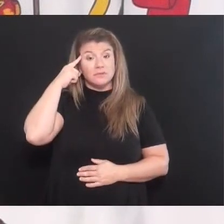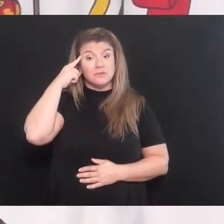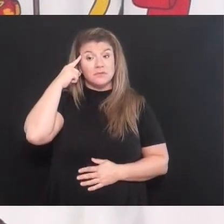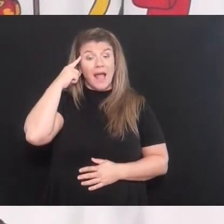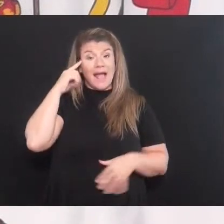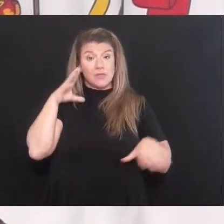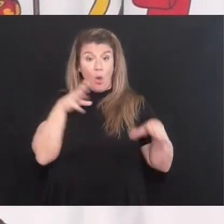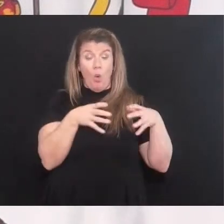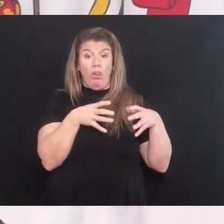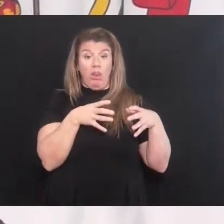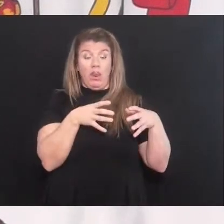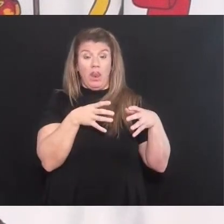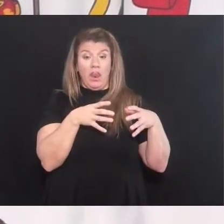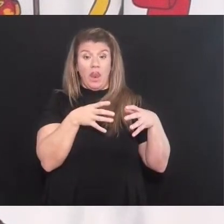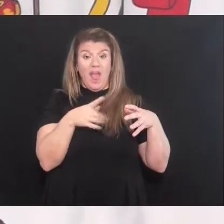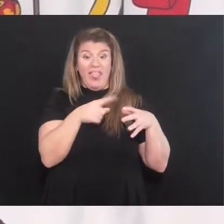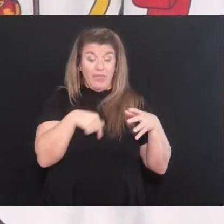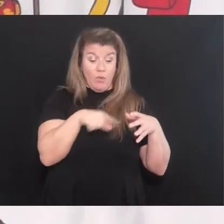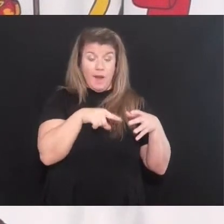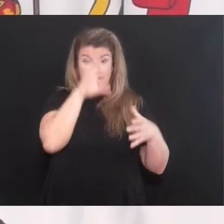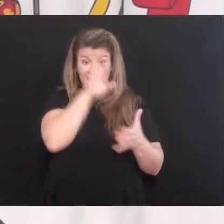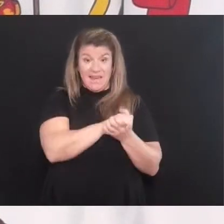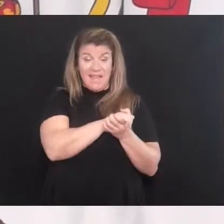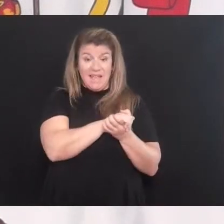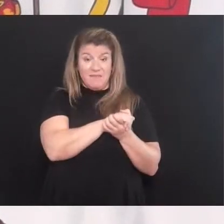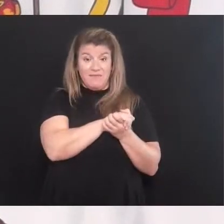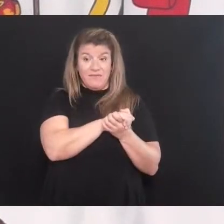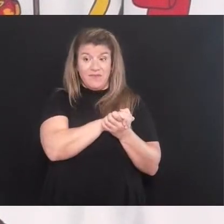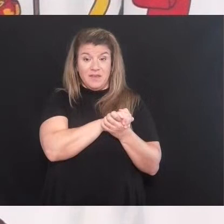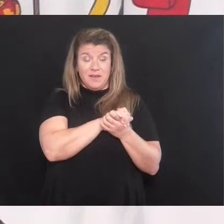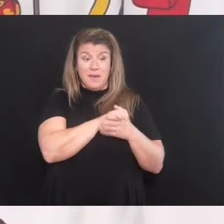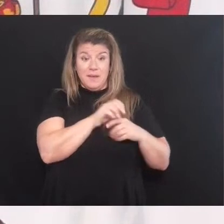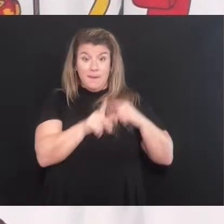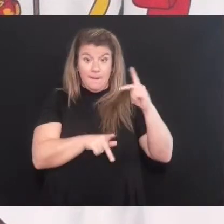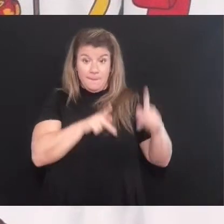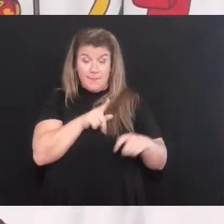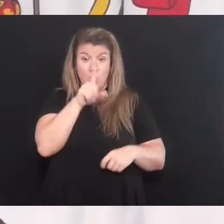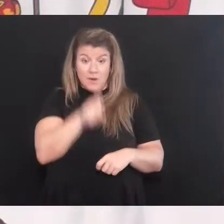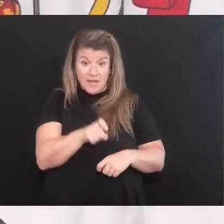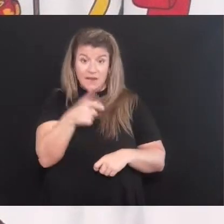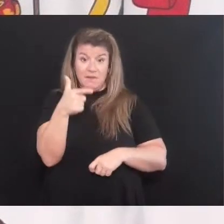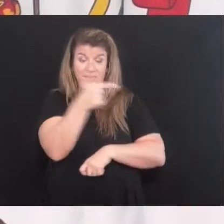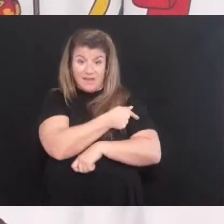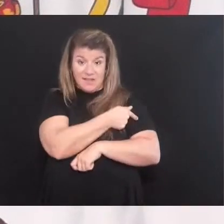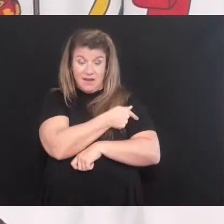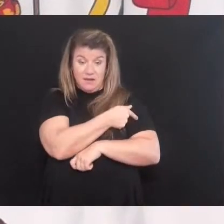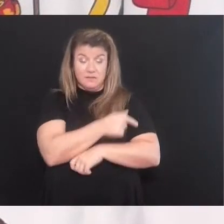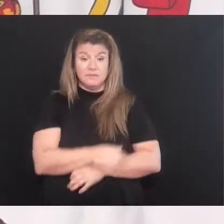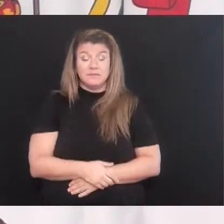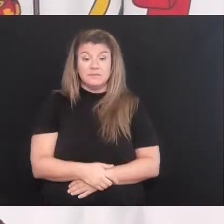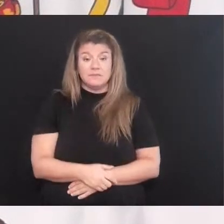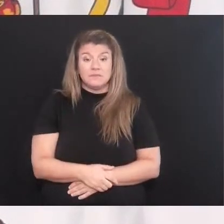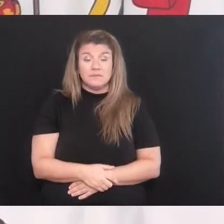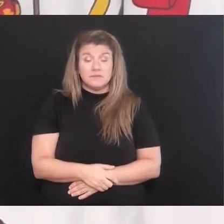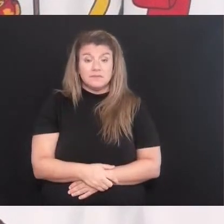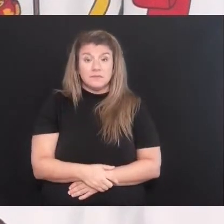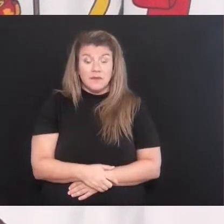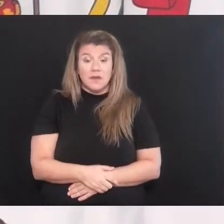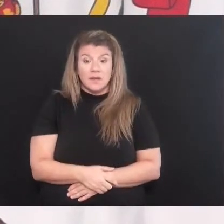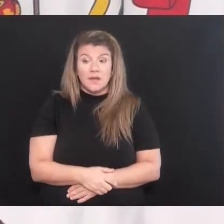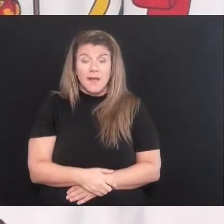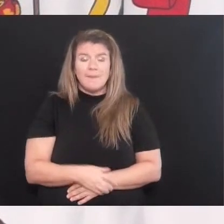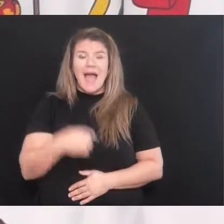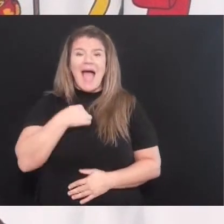as a whole believe that people should get vaccinated. But absolutely what I